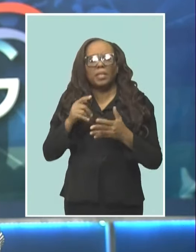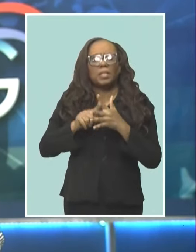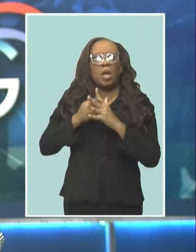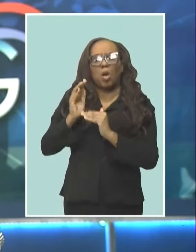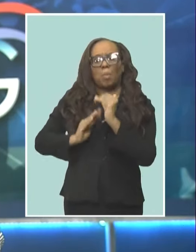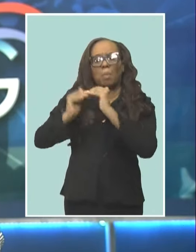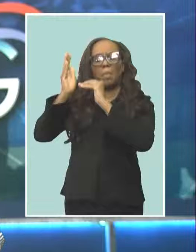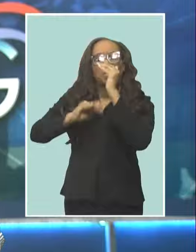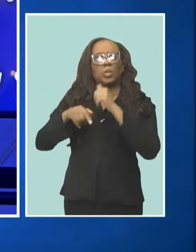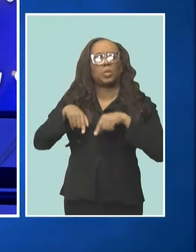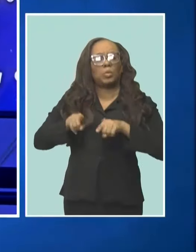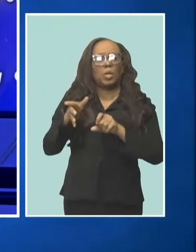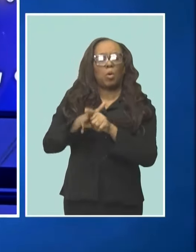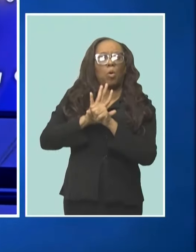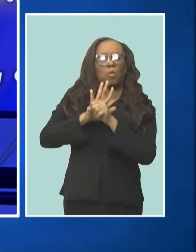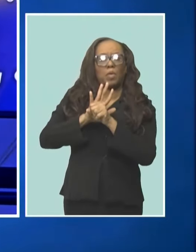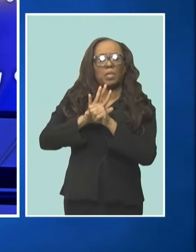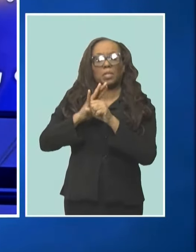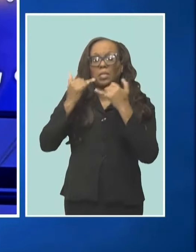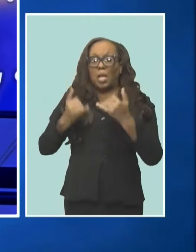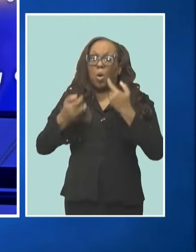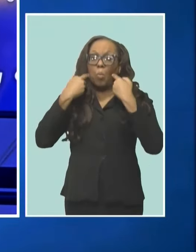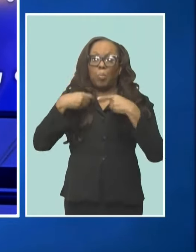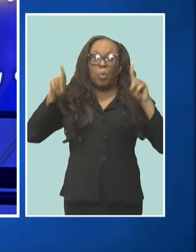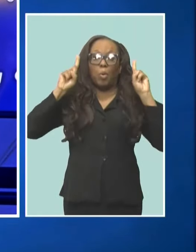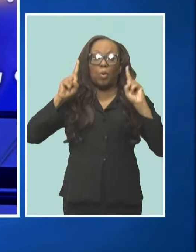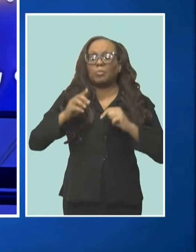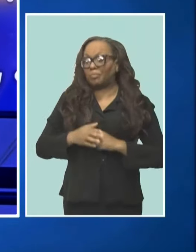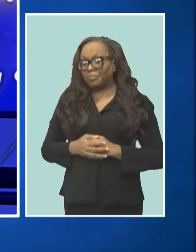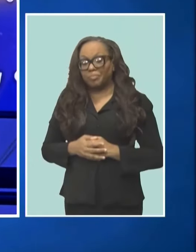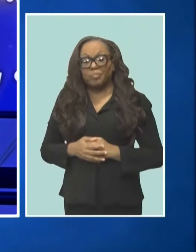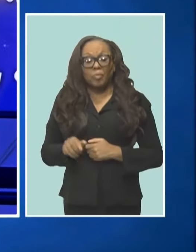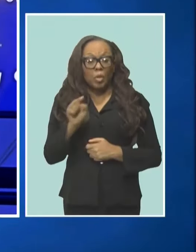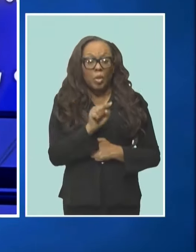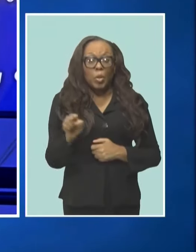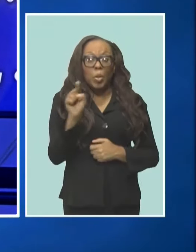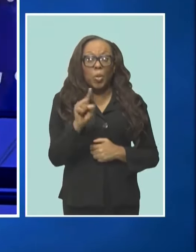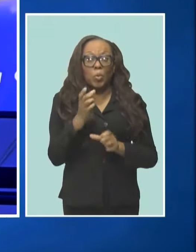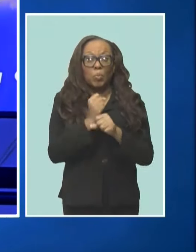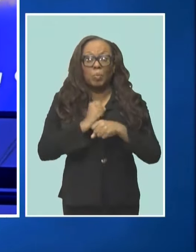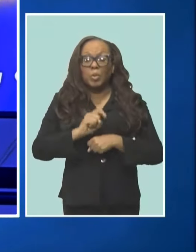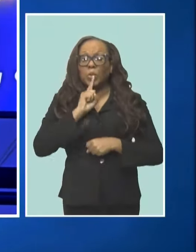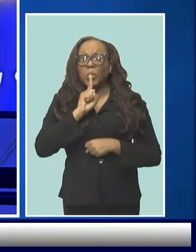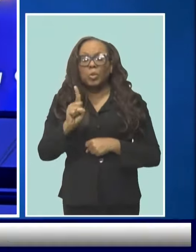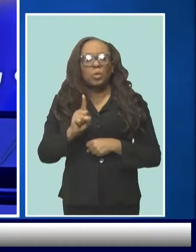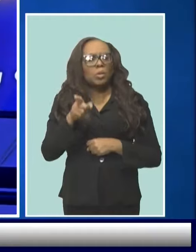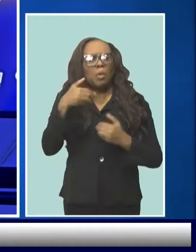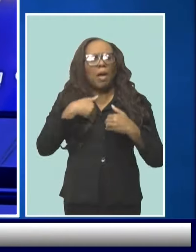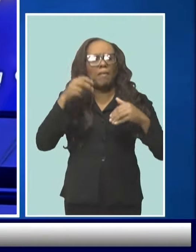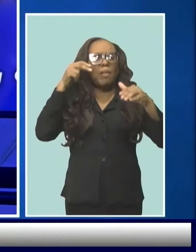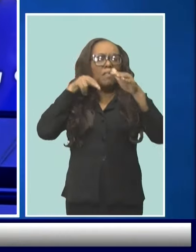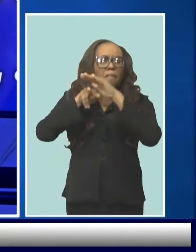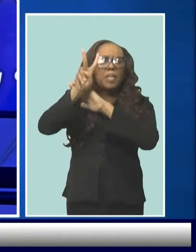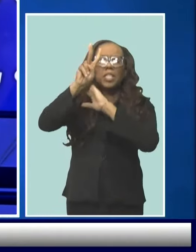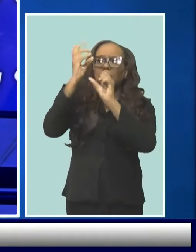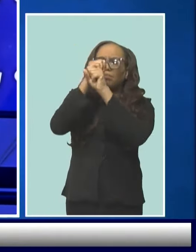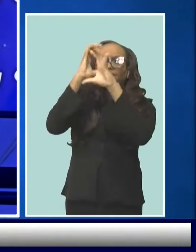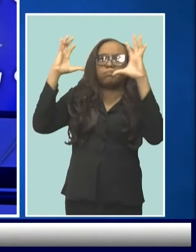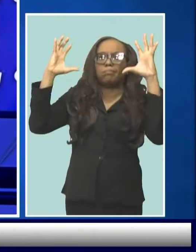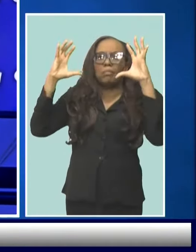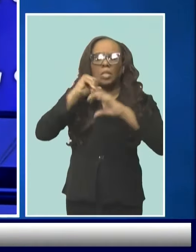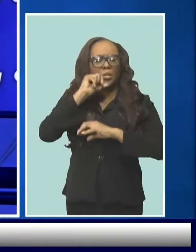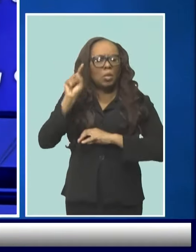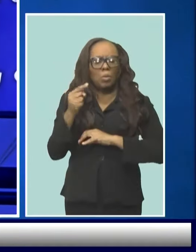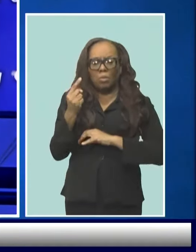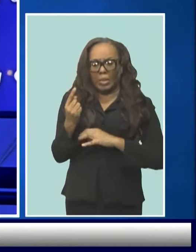pandemic. And for making sure that you were able to have a vision beyond the immediate